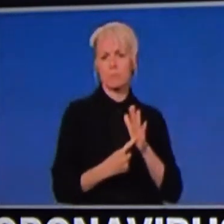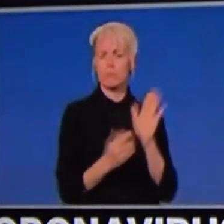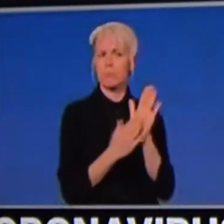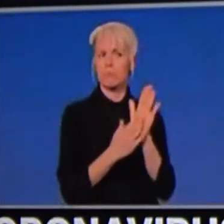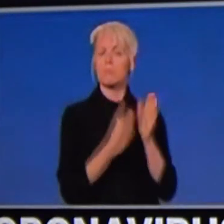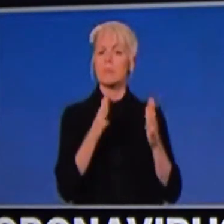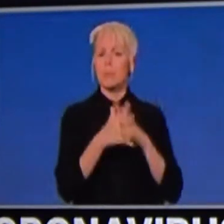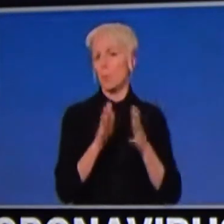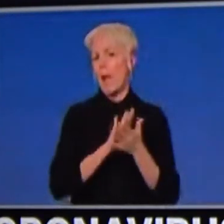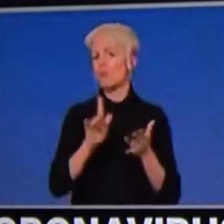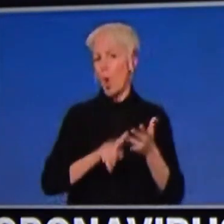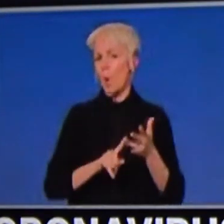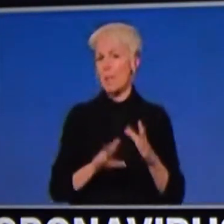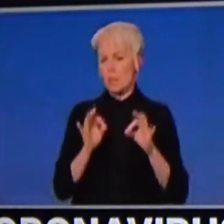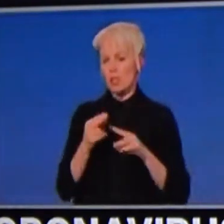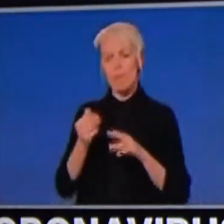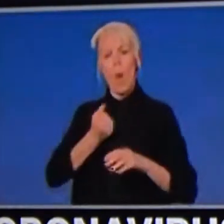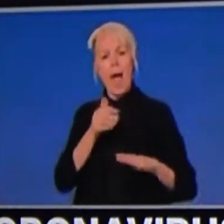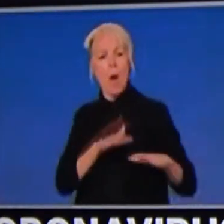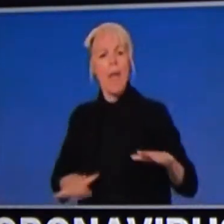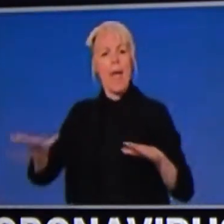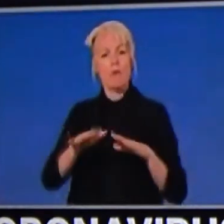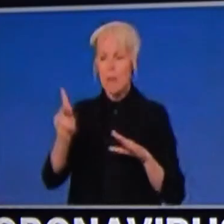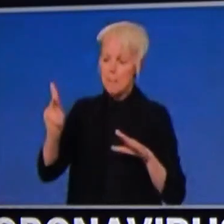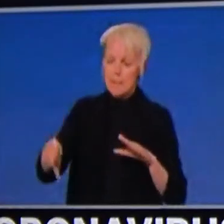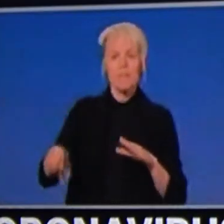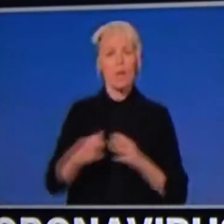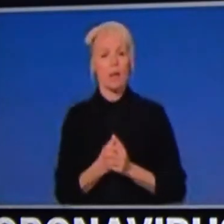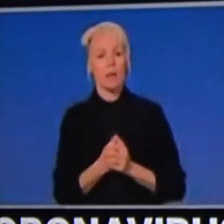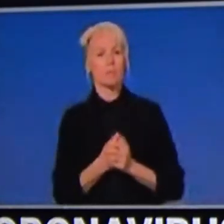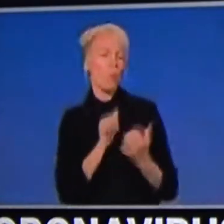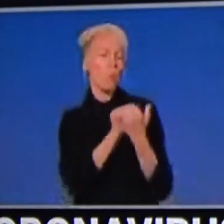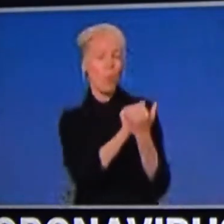important work here in the Pacific, and we'll keep working with them, but it won't be uncritical. Thanks very much.